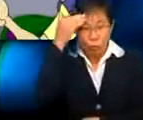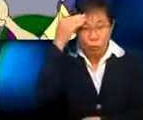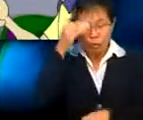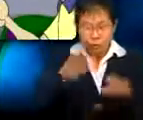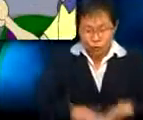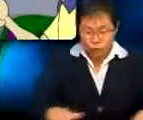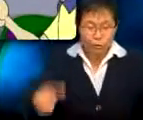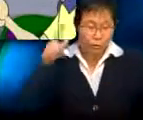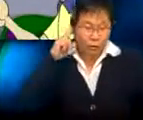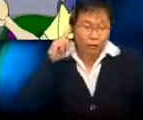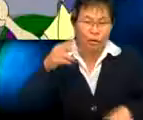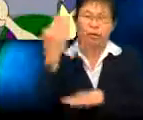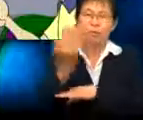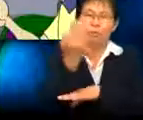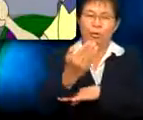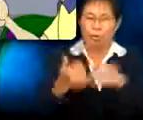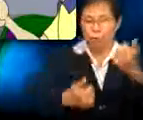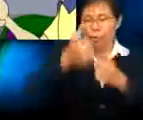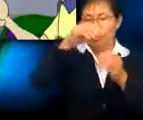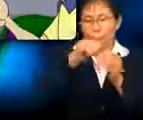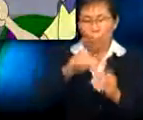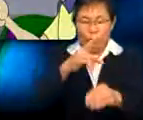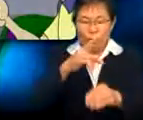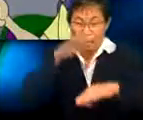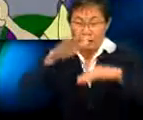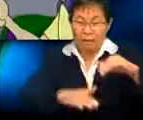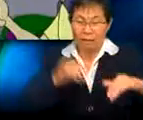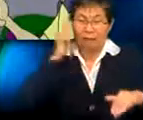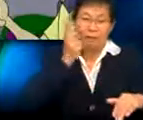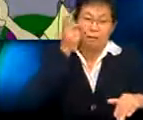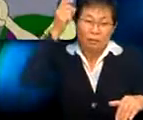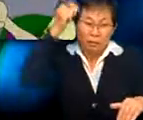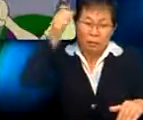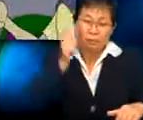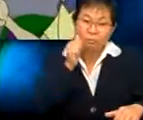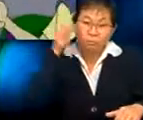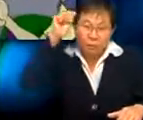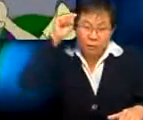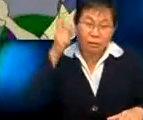Did you know that children's ears are usually more sensitive than adults?